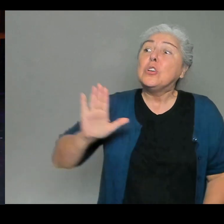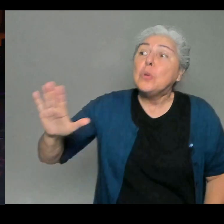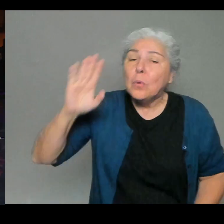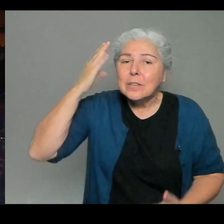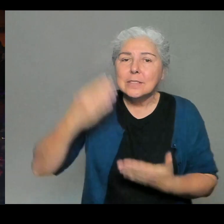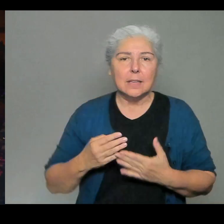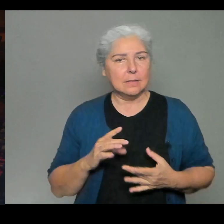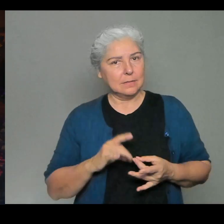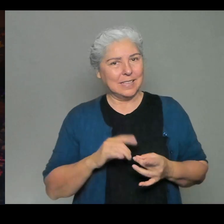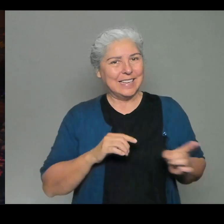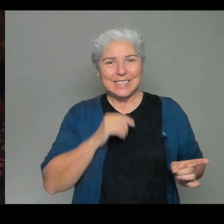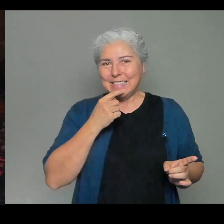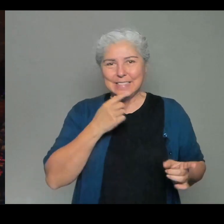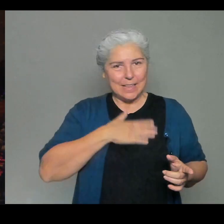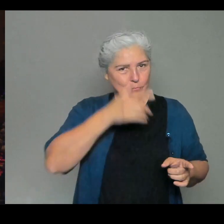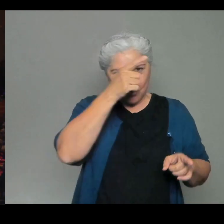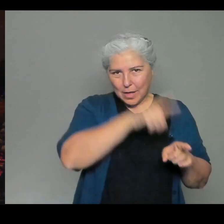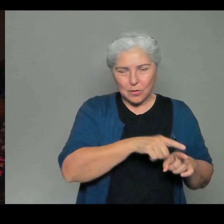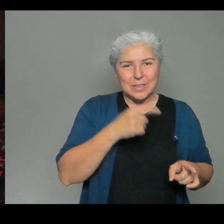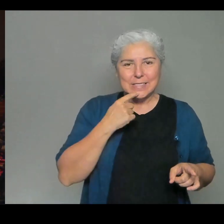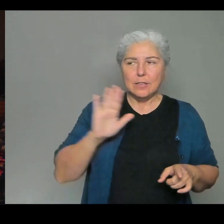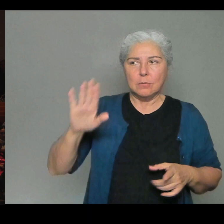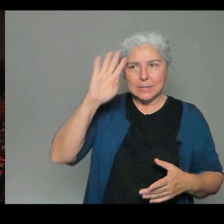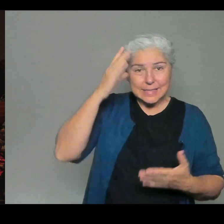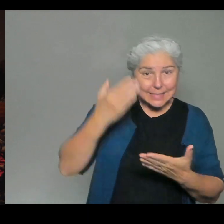son of yours, not his brother,